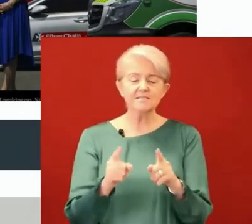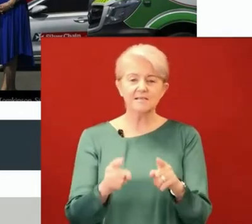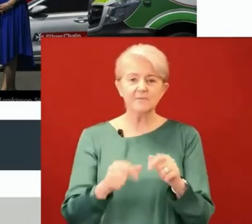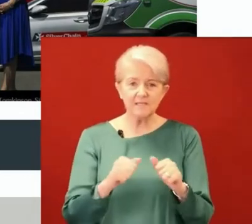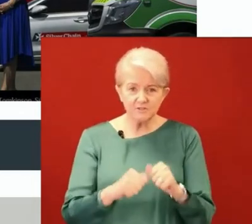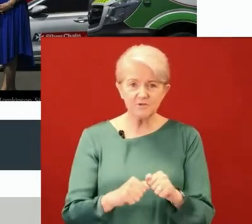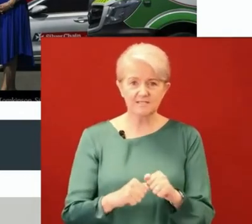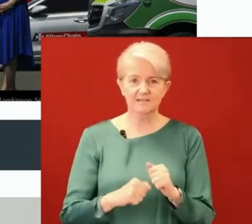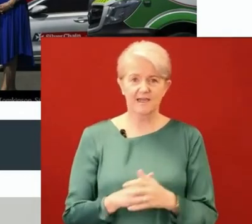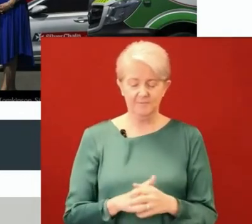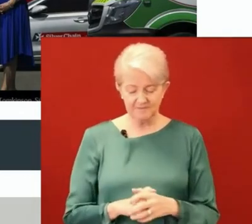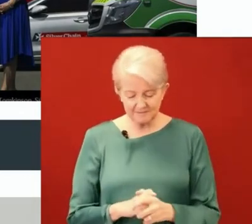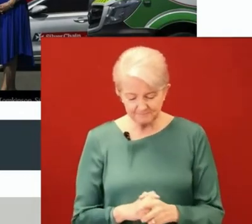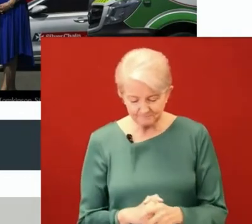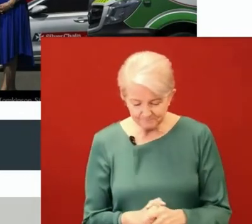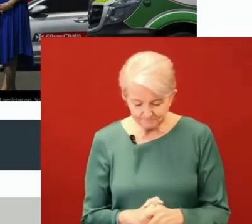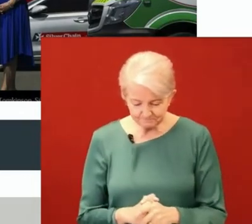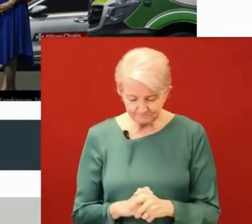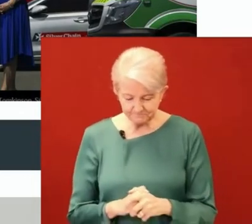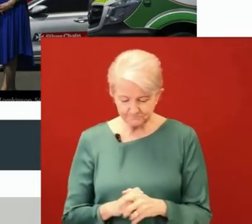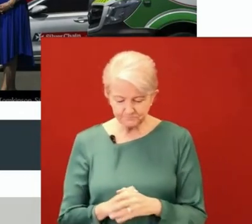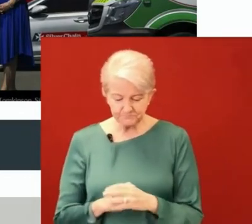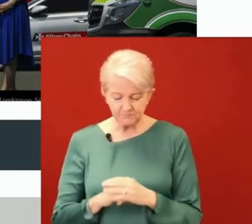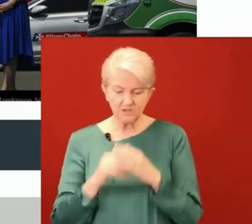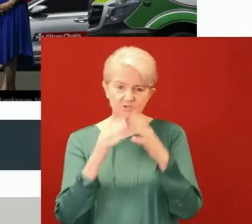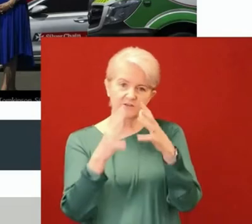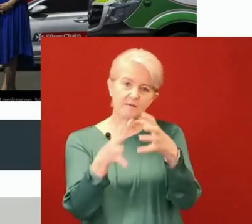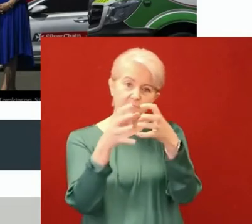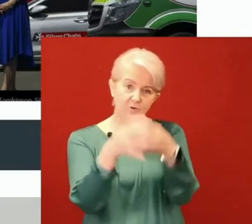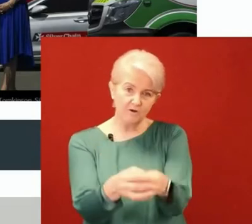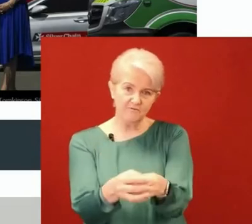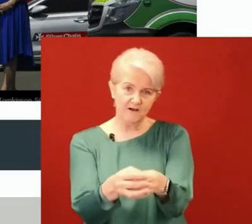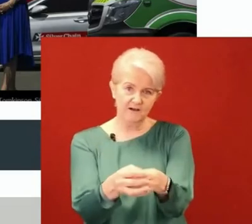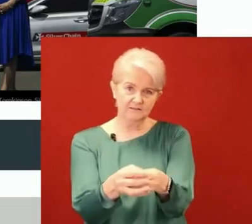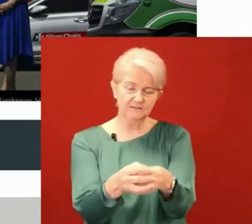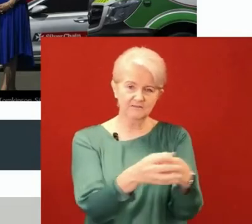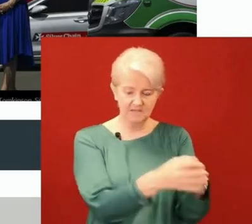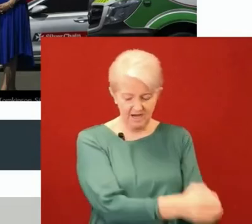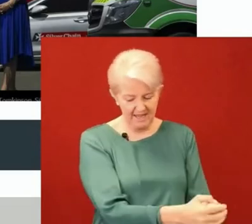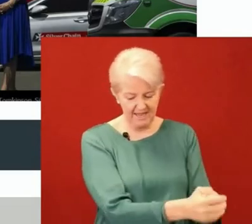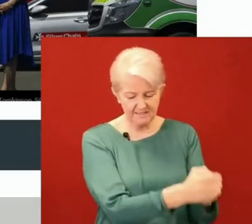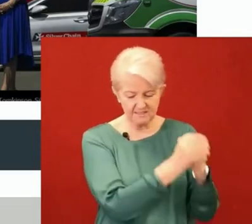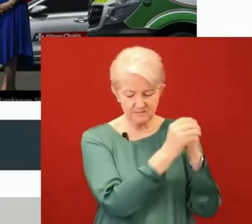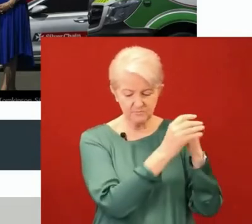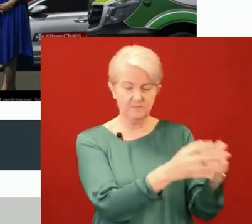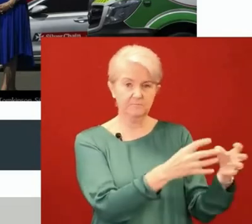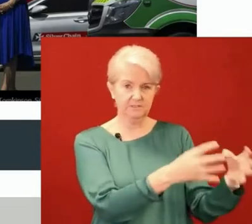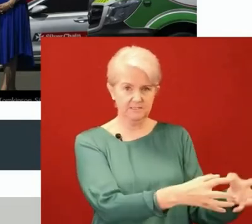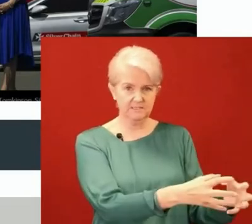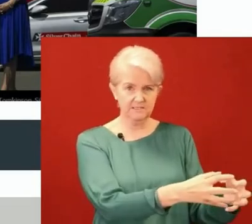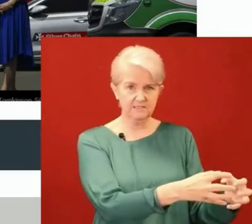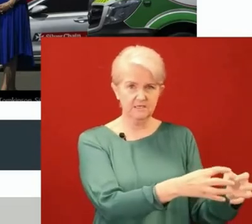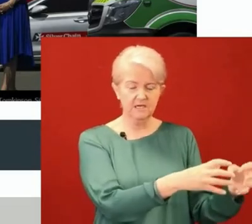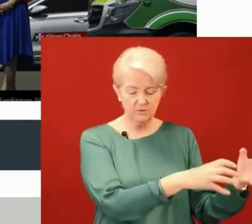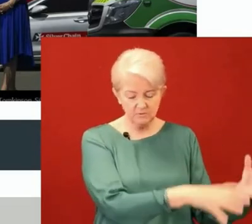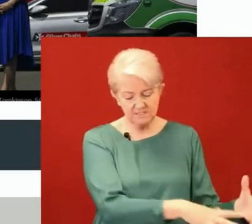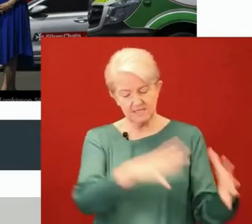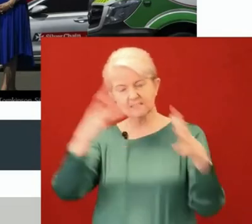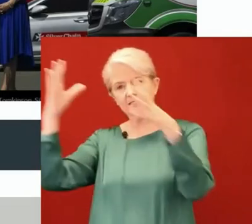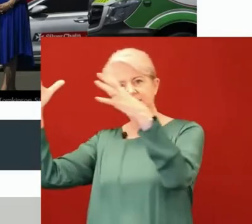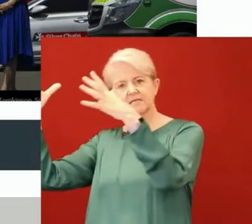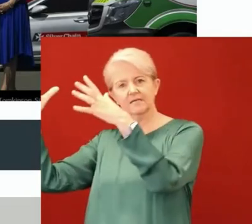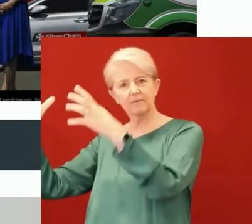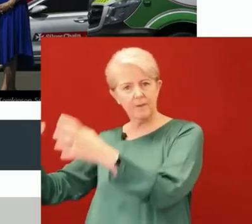But then something interesting happened. So that profile that I had within policing